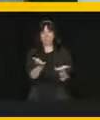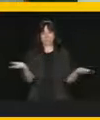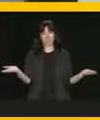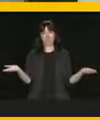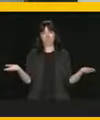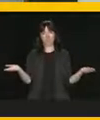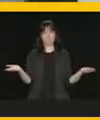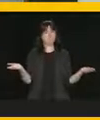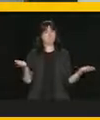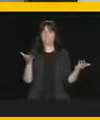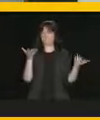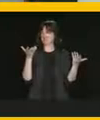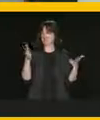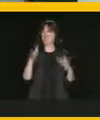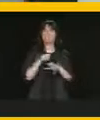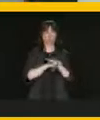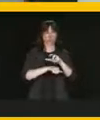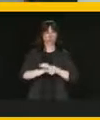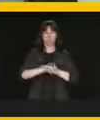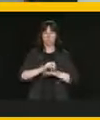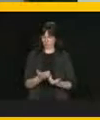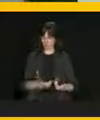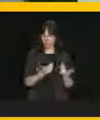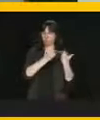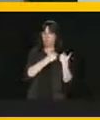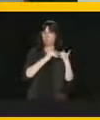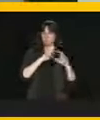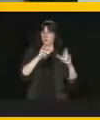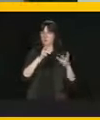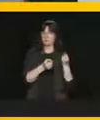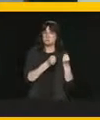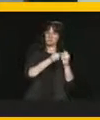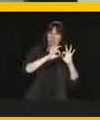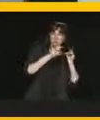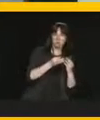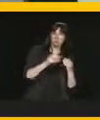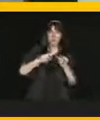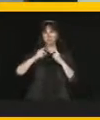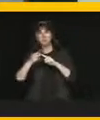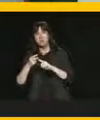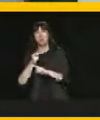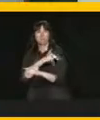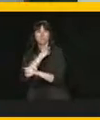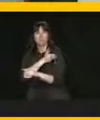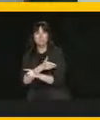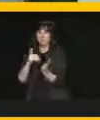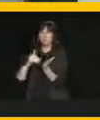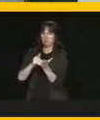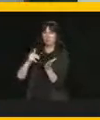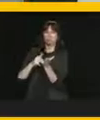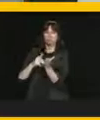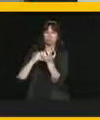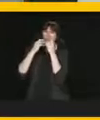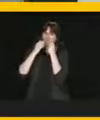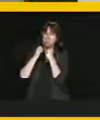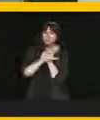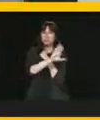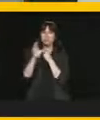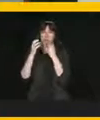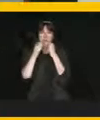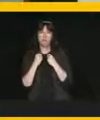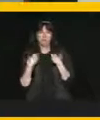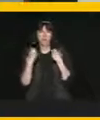You've already stepped up to help your family, friends, neighbours, and frontline care workers stay safe. And your